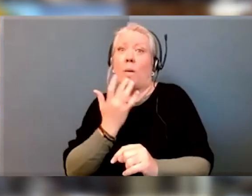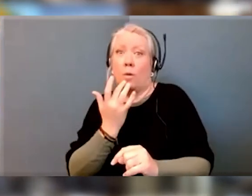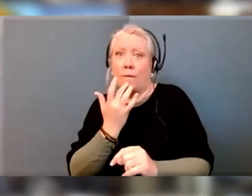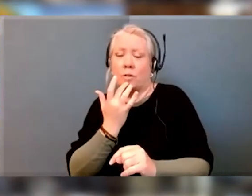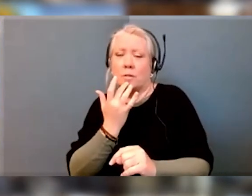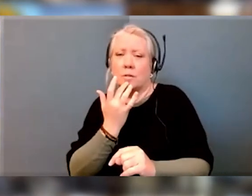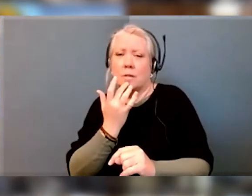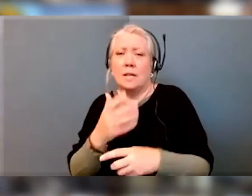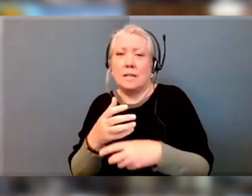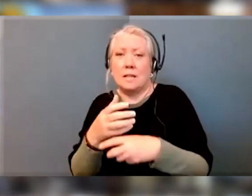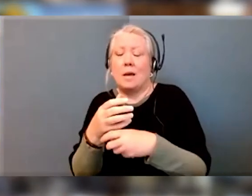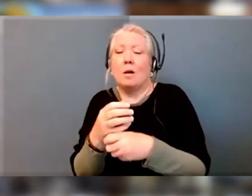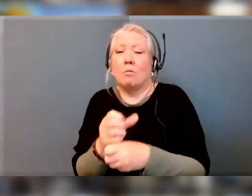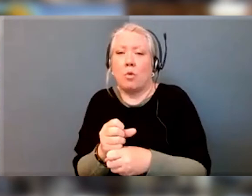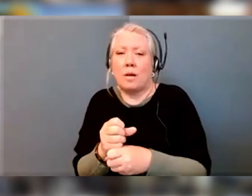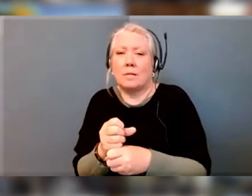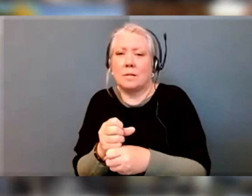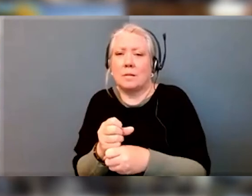And finally,